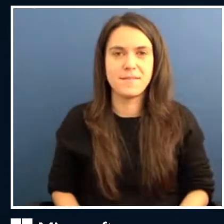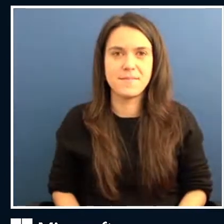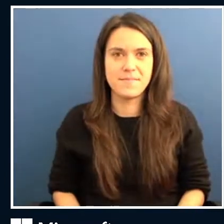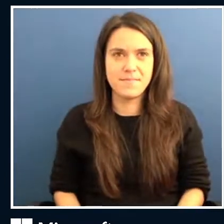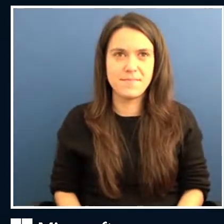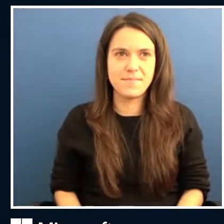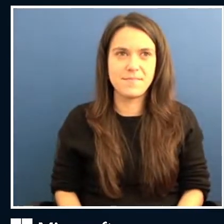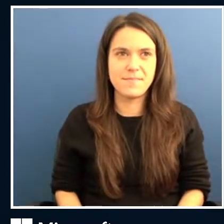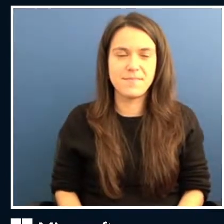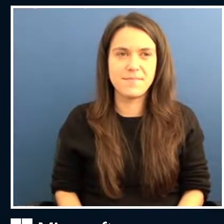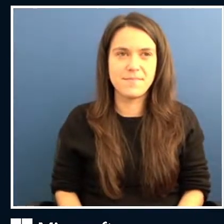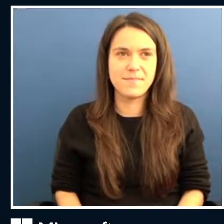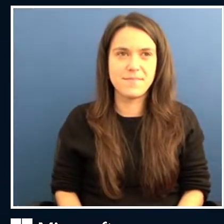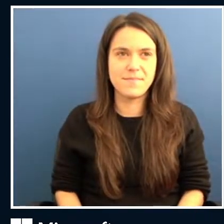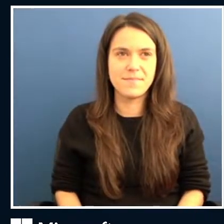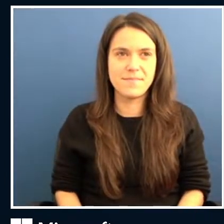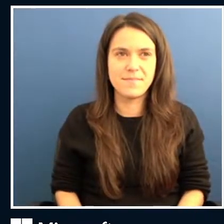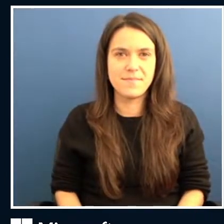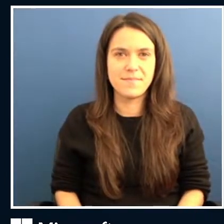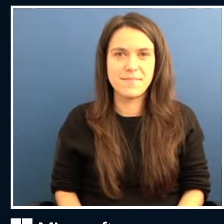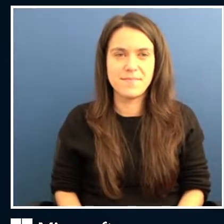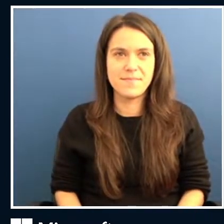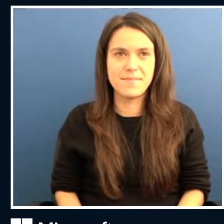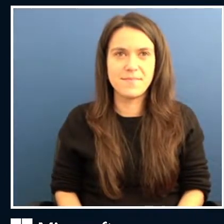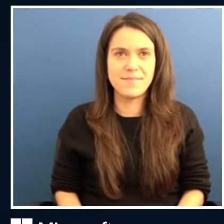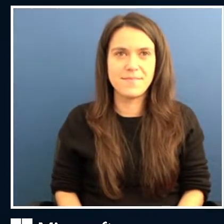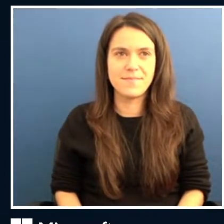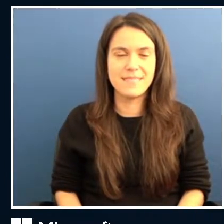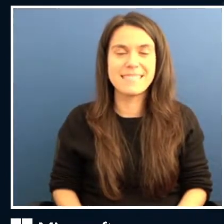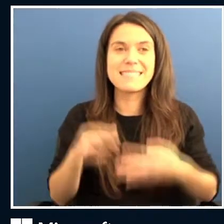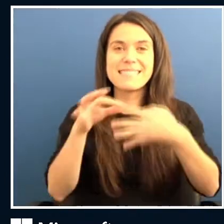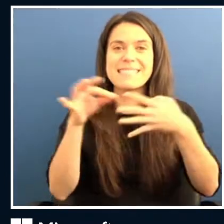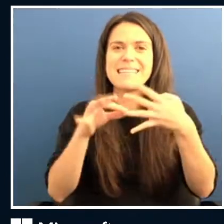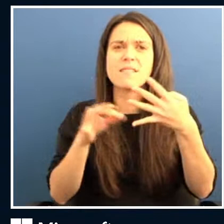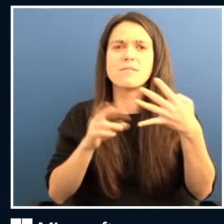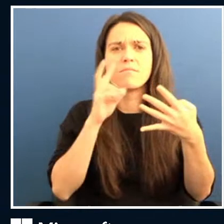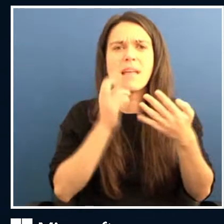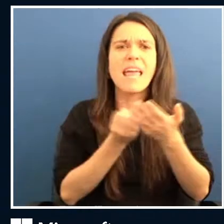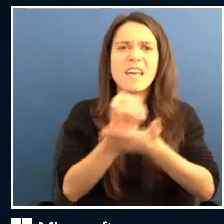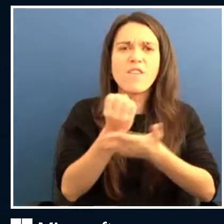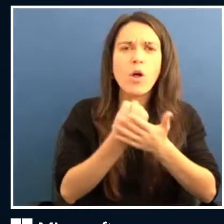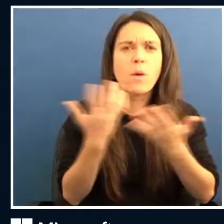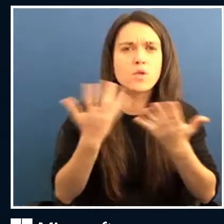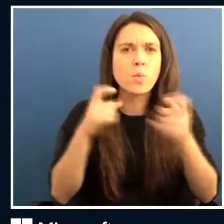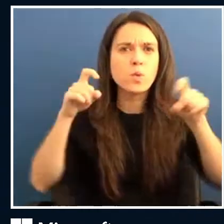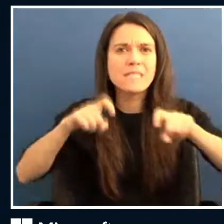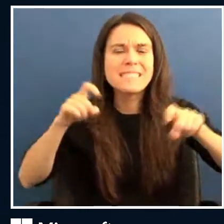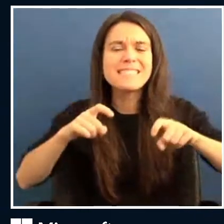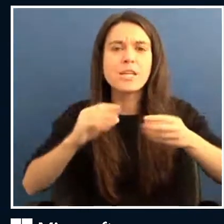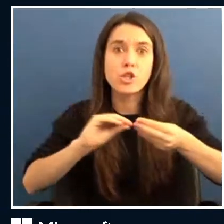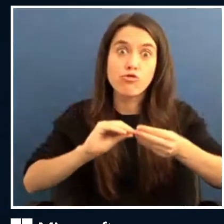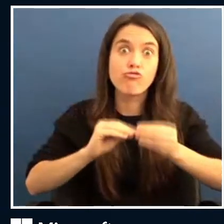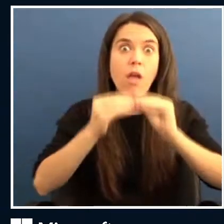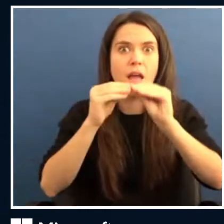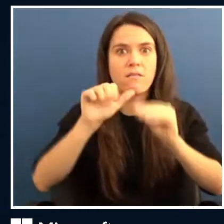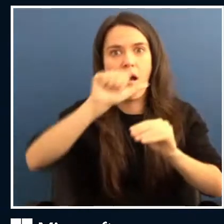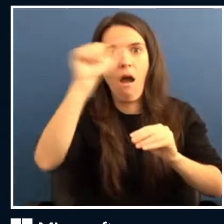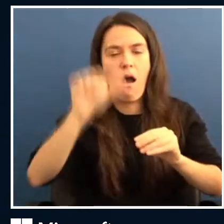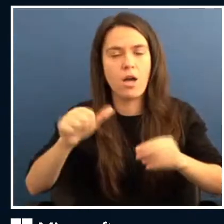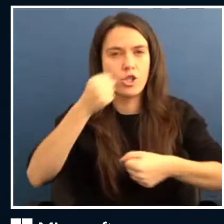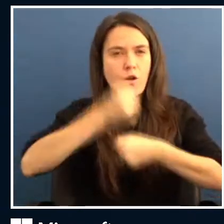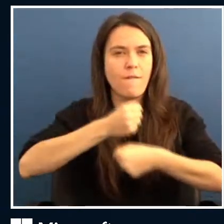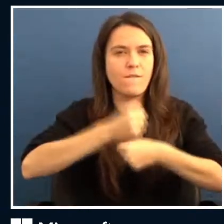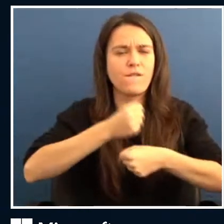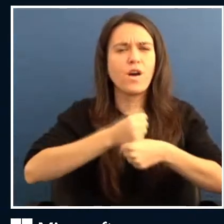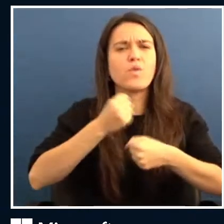in the settings tab, we'll see all of the information we need to create an Azure function. And so I've already taken this information and